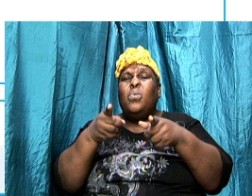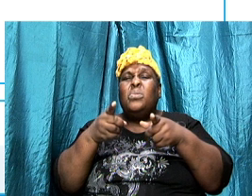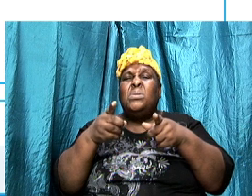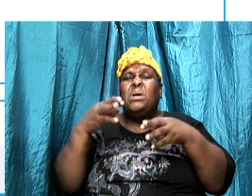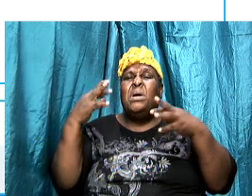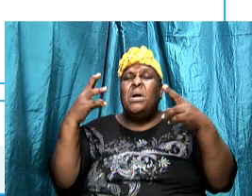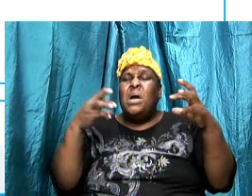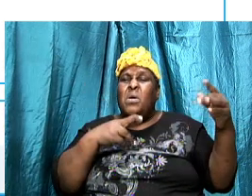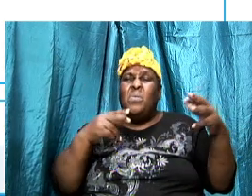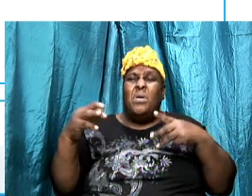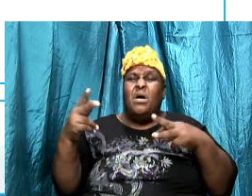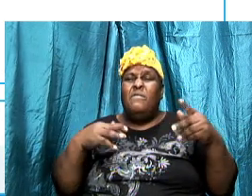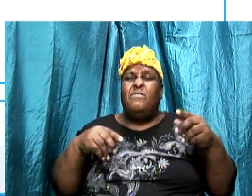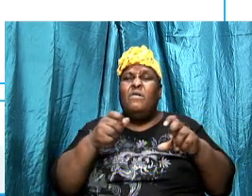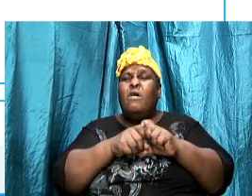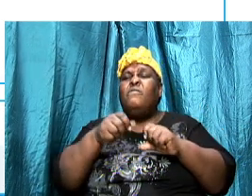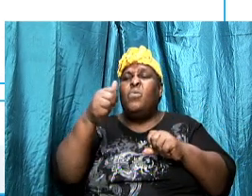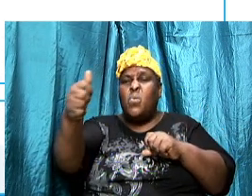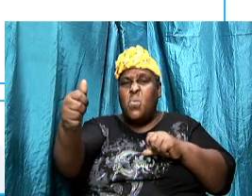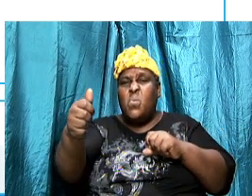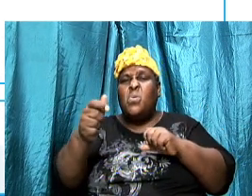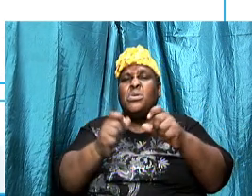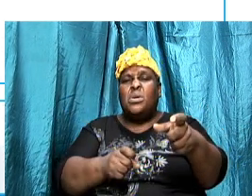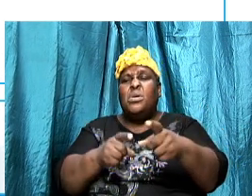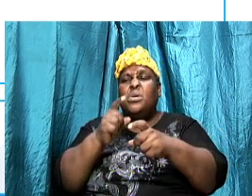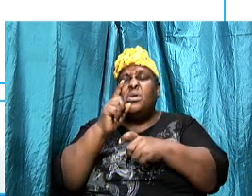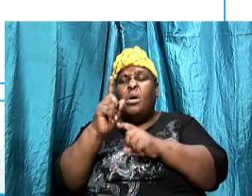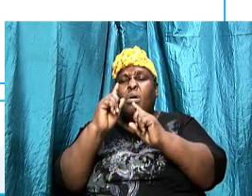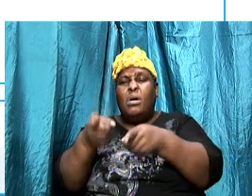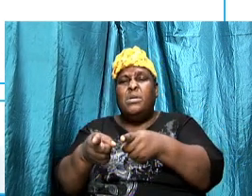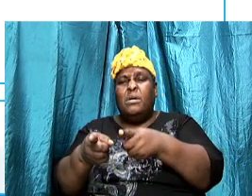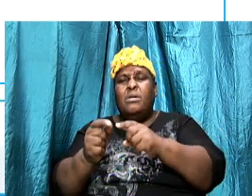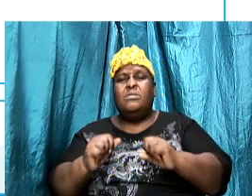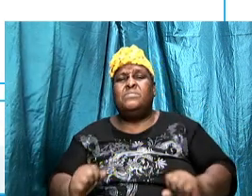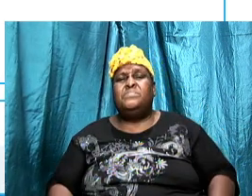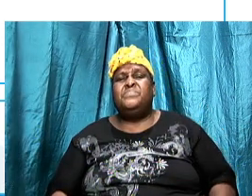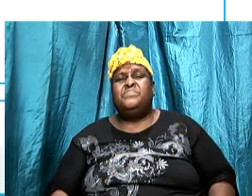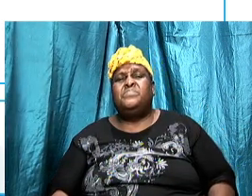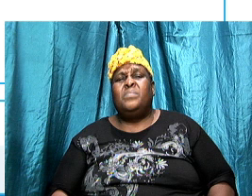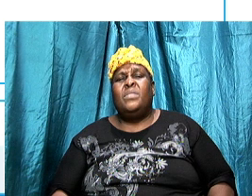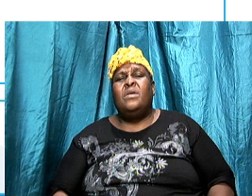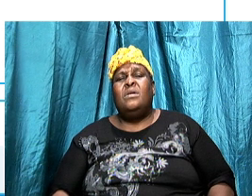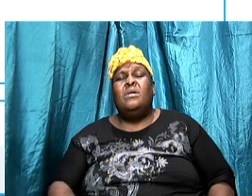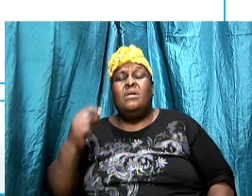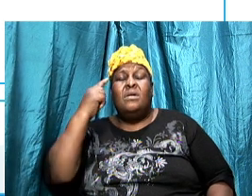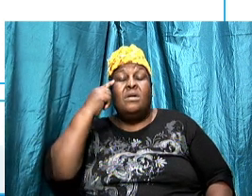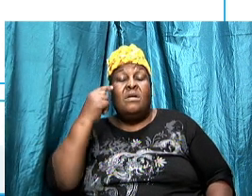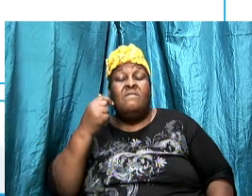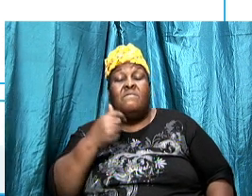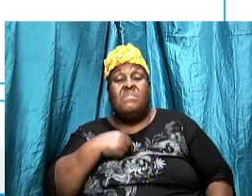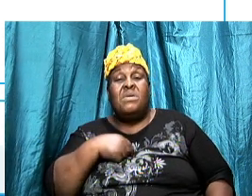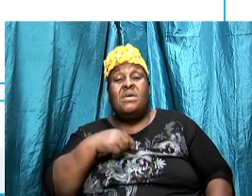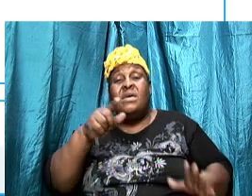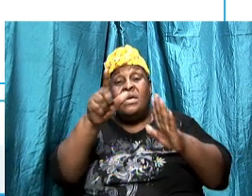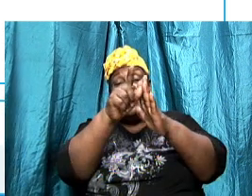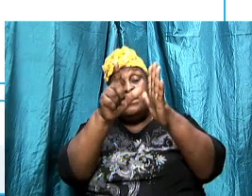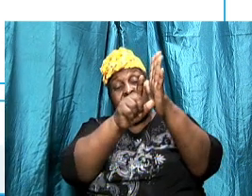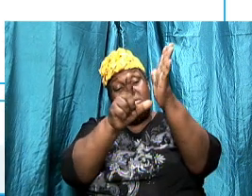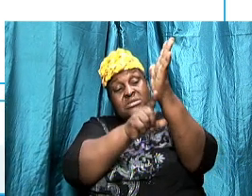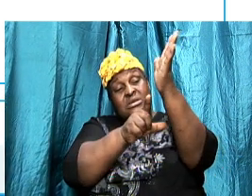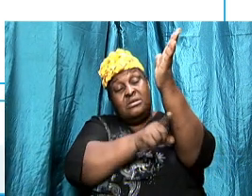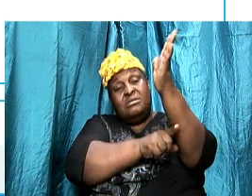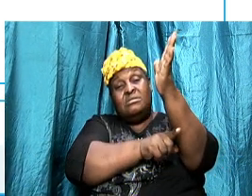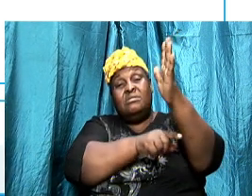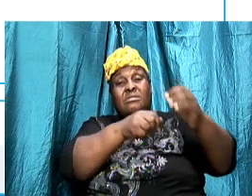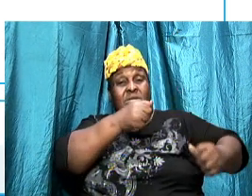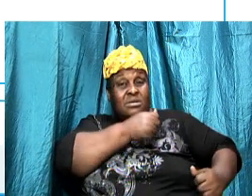a soldier does not go, if I'm enlisted in Jamaica Defense Force, and Jamaica